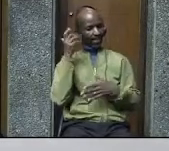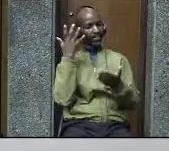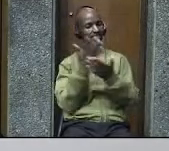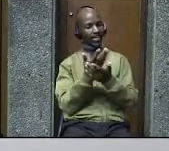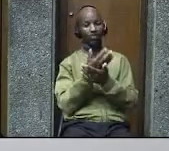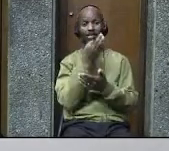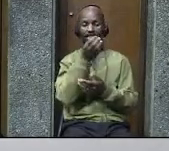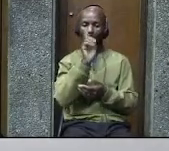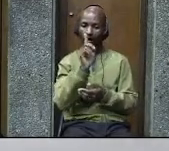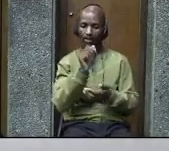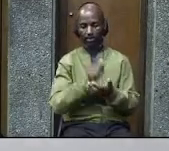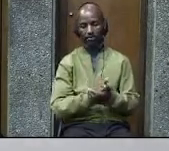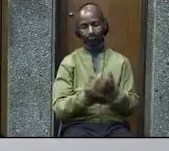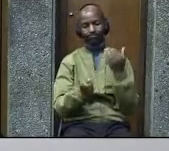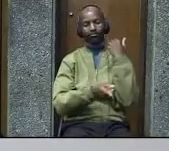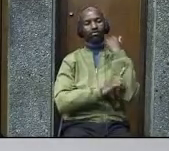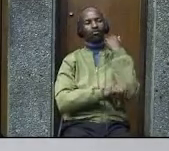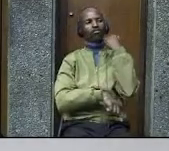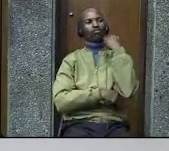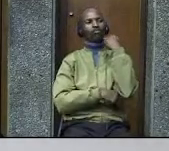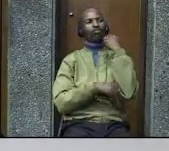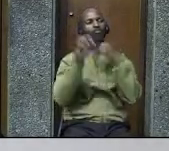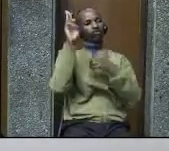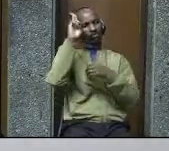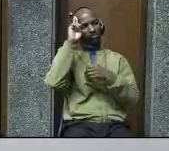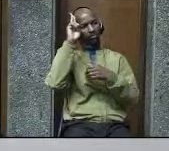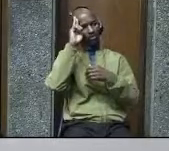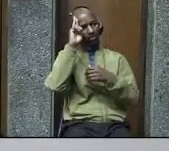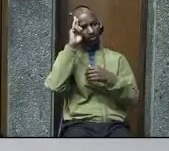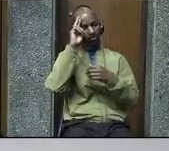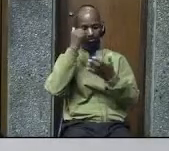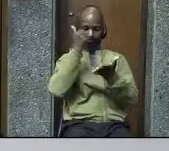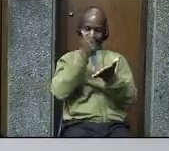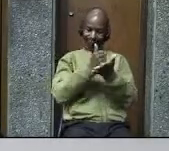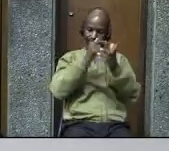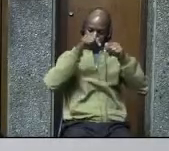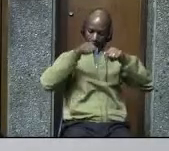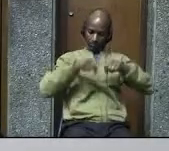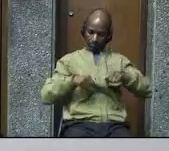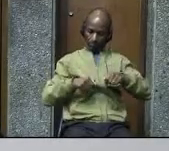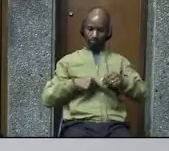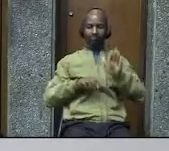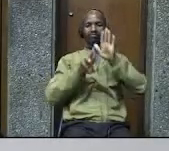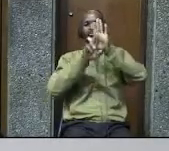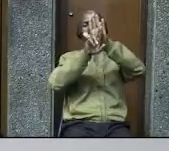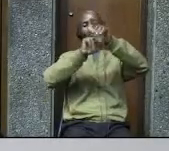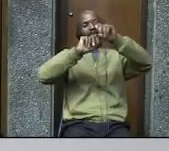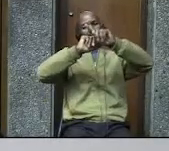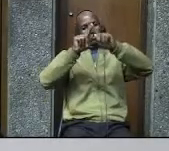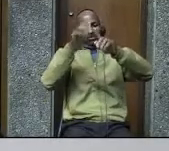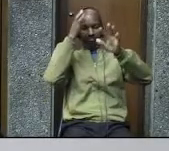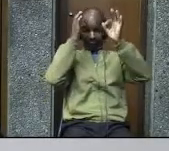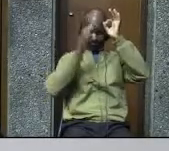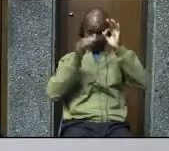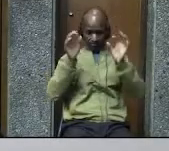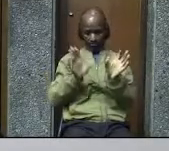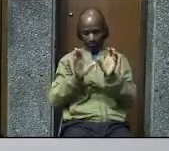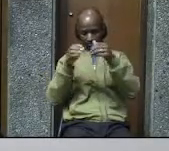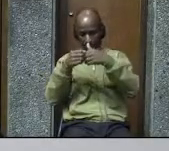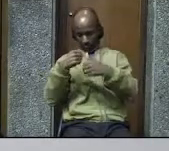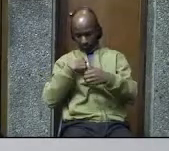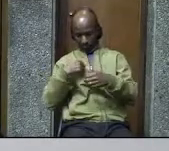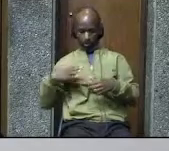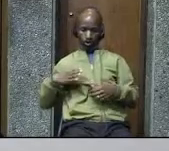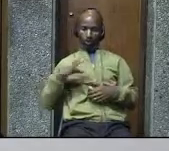what was said. Lastly, remember that seated here, we represent different political parties, ourselves as a